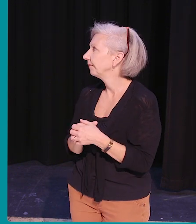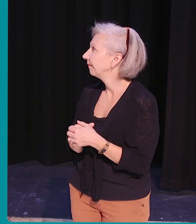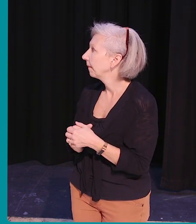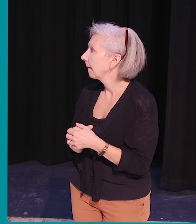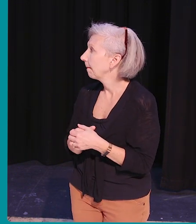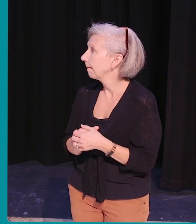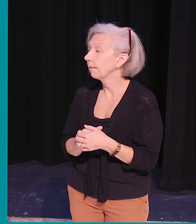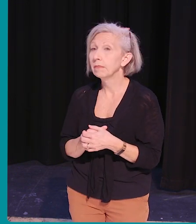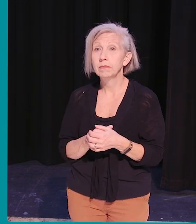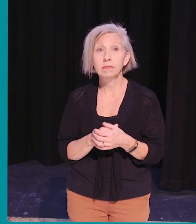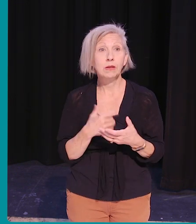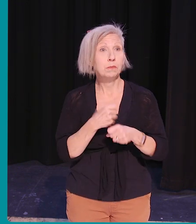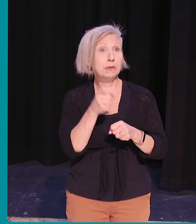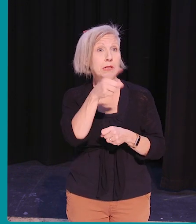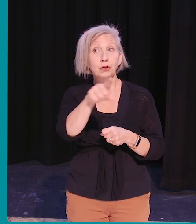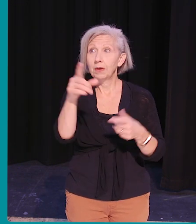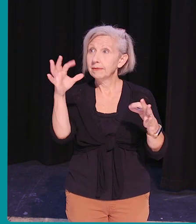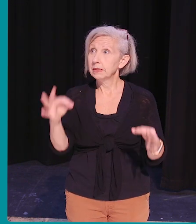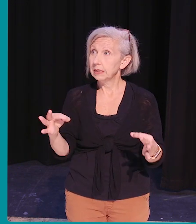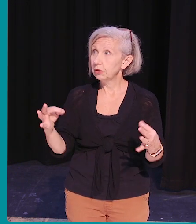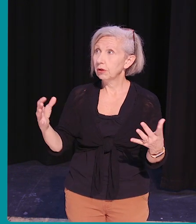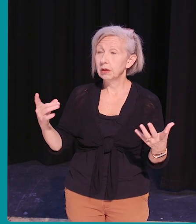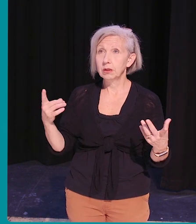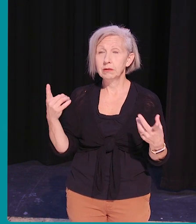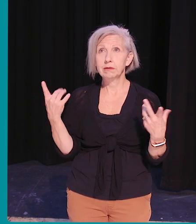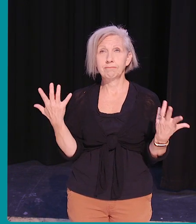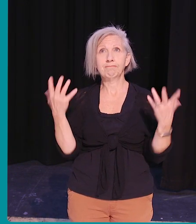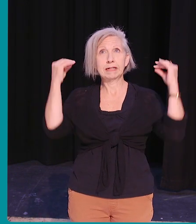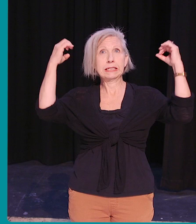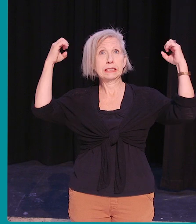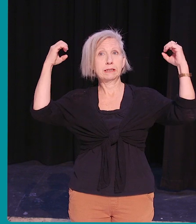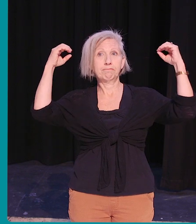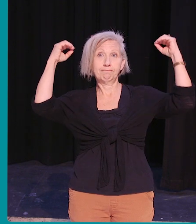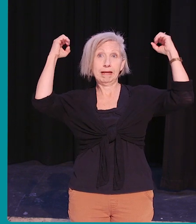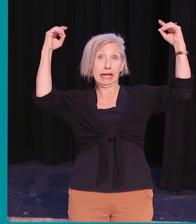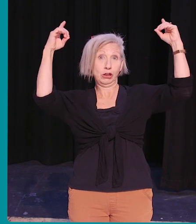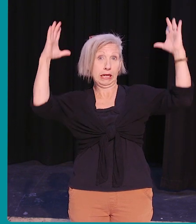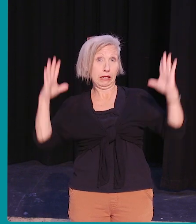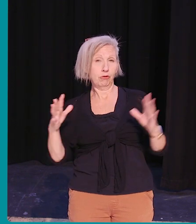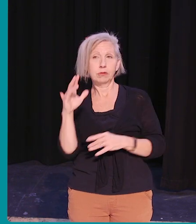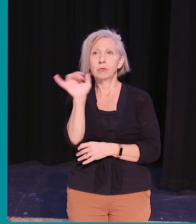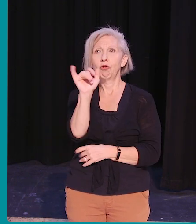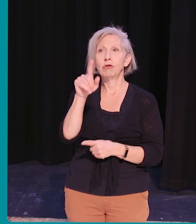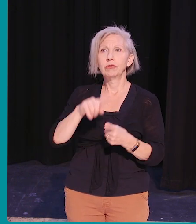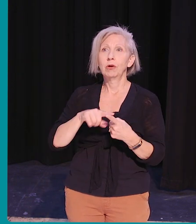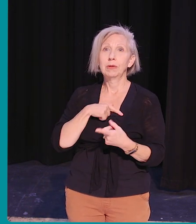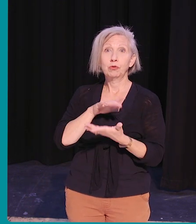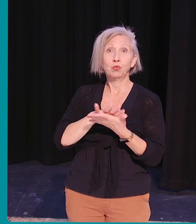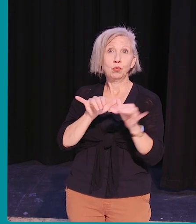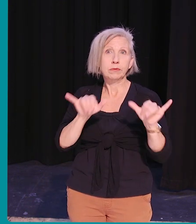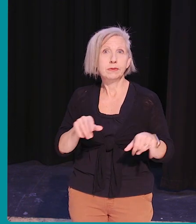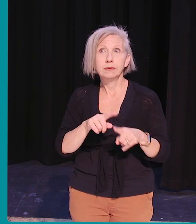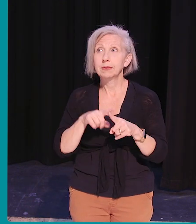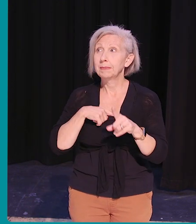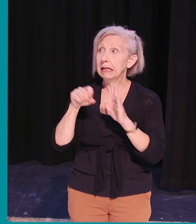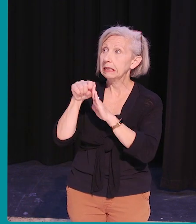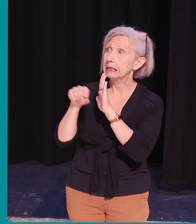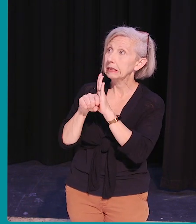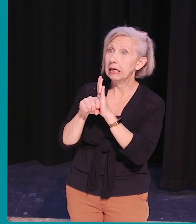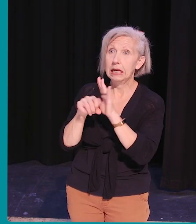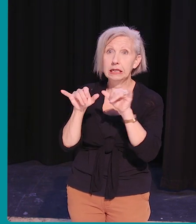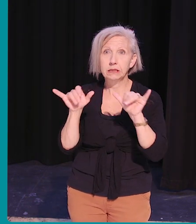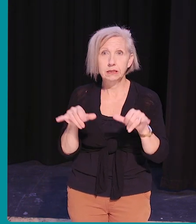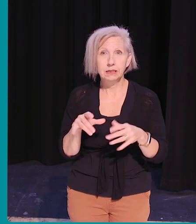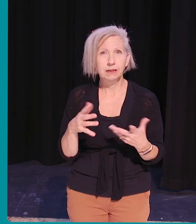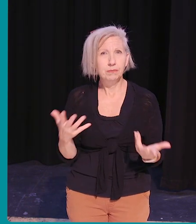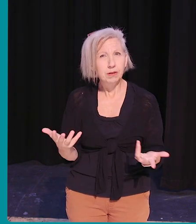So we've got some decisions to make as individual educators, but also as school systems and as state systems, right? In other words, do